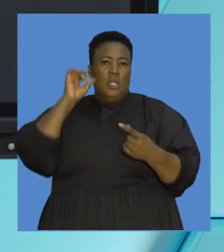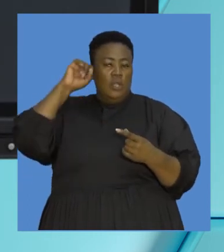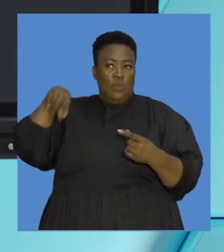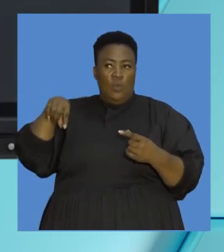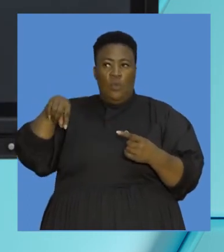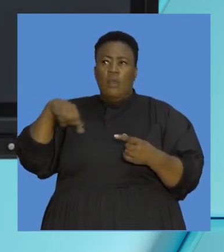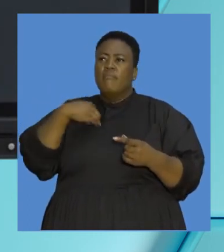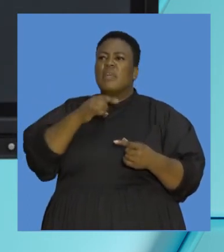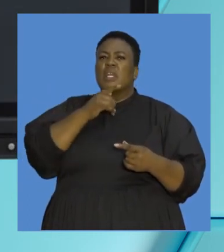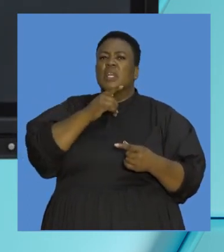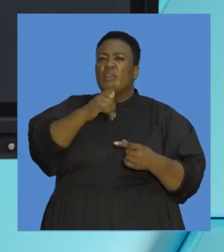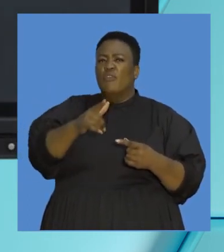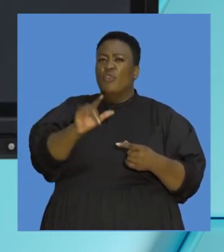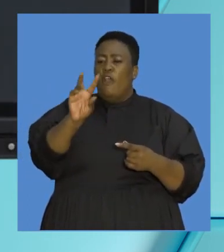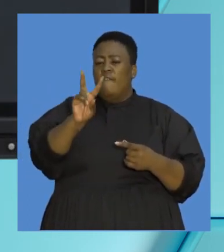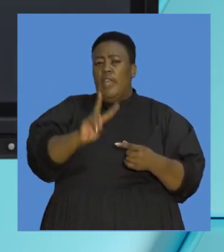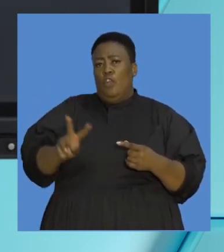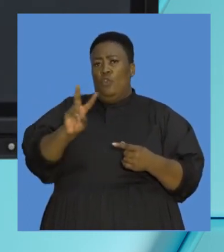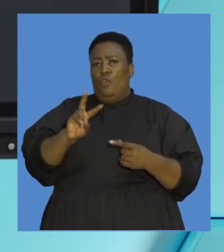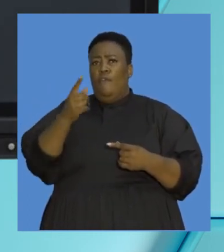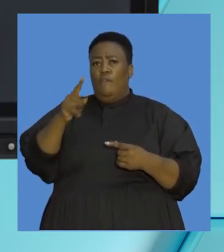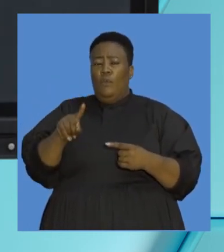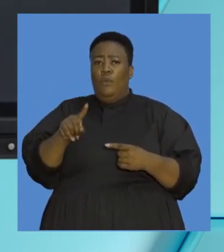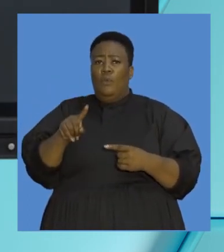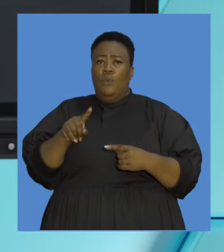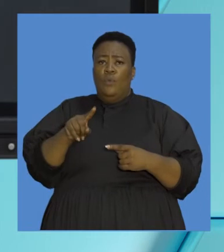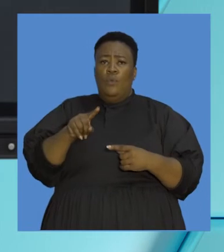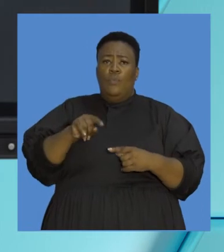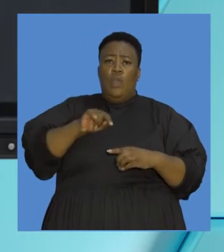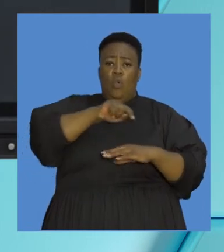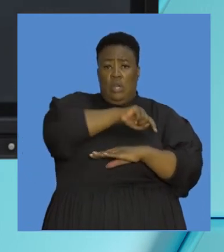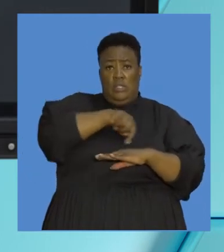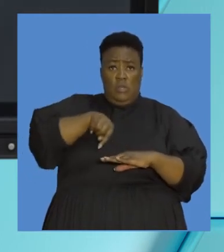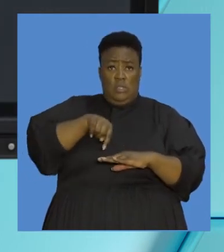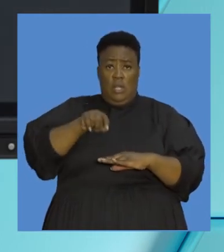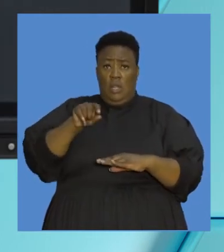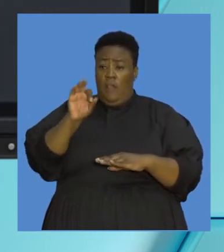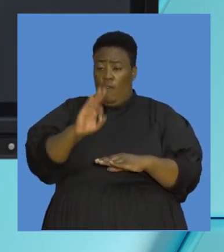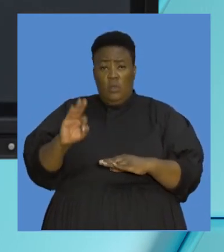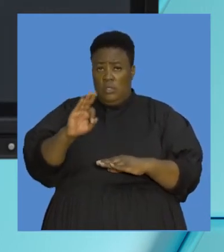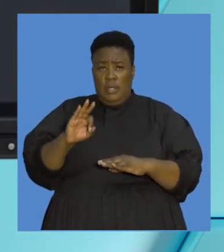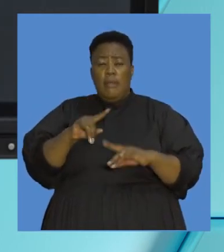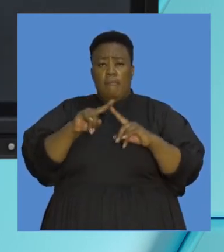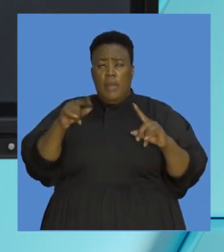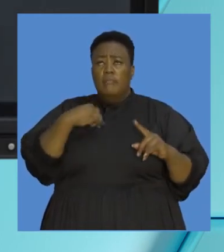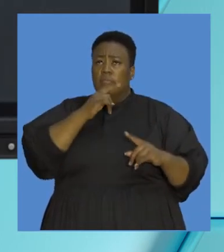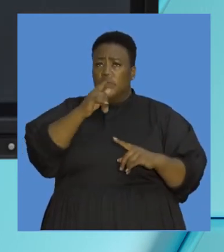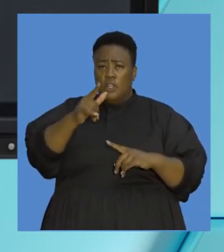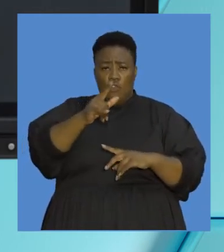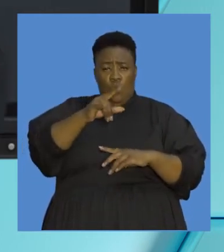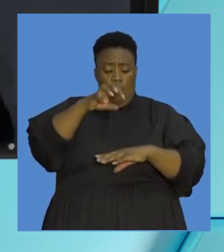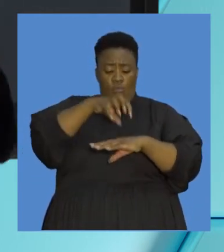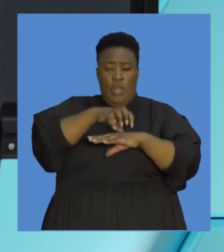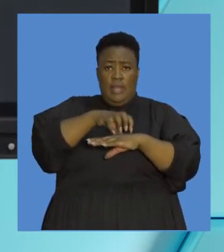value of the horizontal force because that's not actually what we're looking for here. I'm just telling you that we have a brick on the floor, it's resting on the